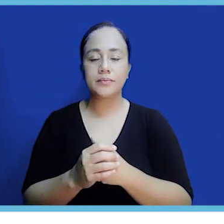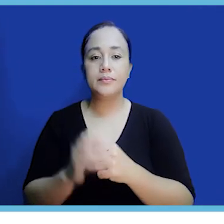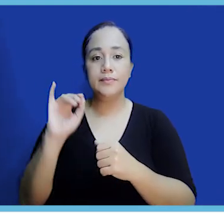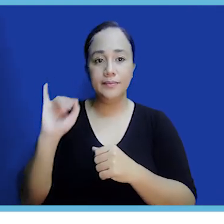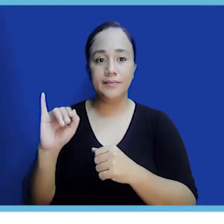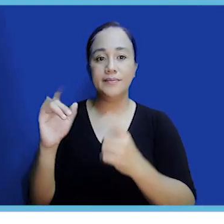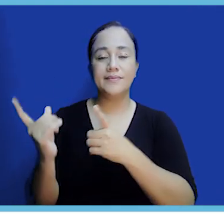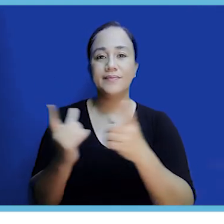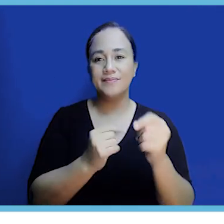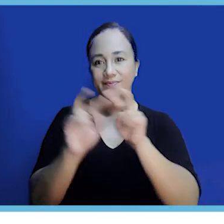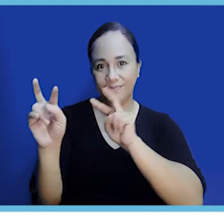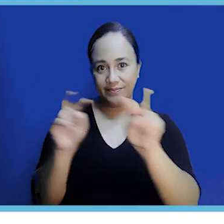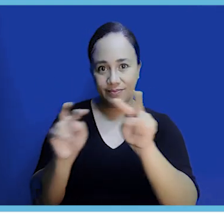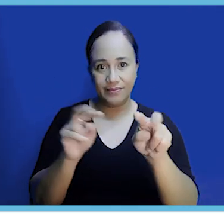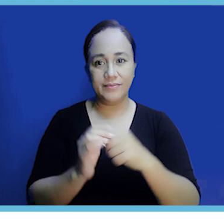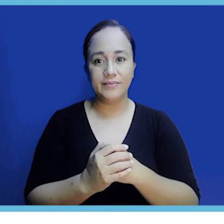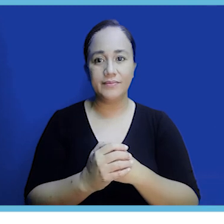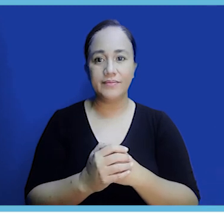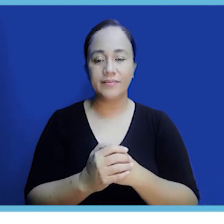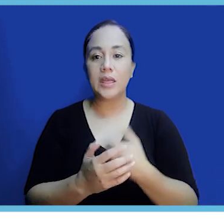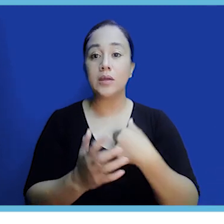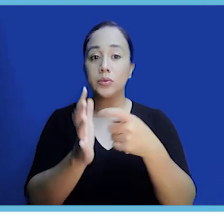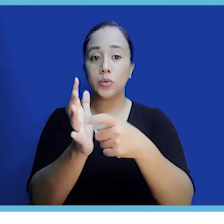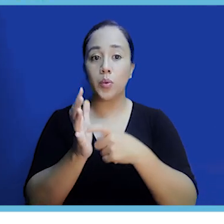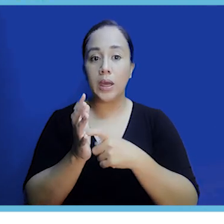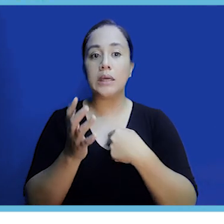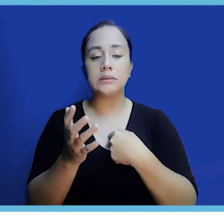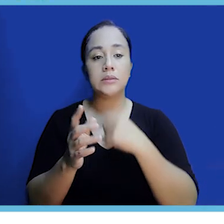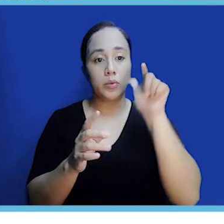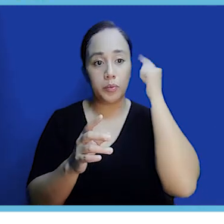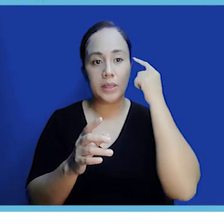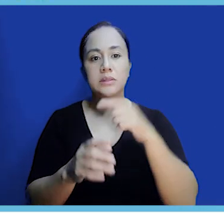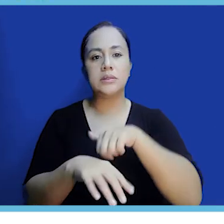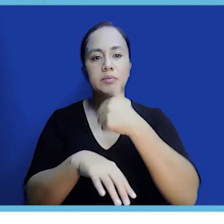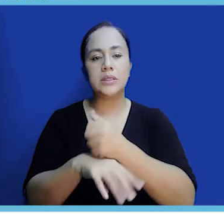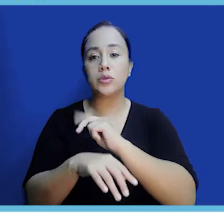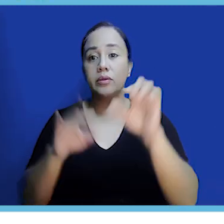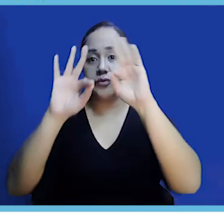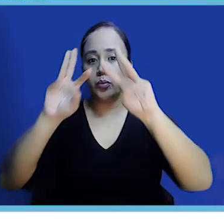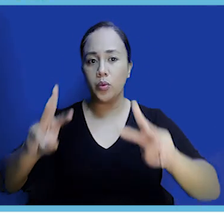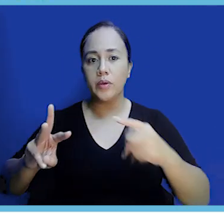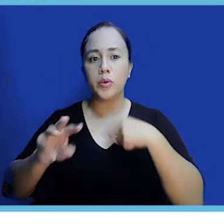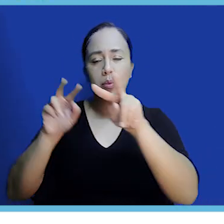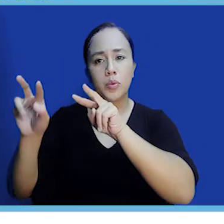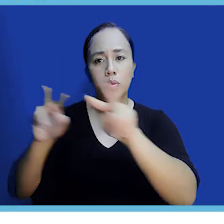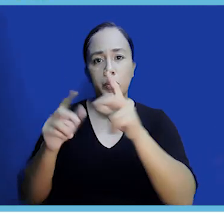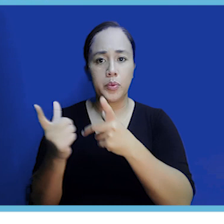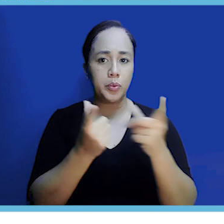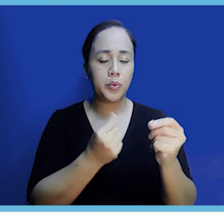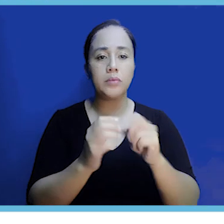disabilities. I. Implementation and monitoring. Requires states to establish national frameworks